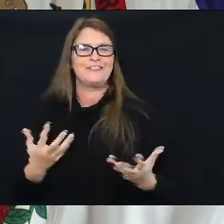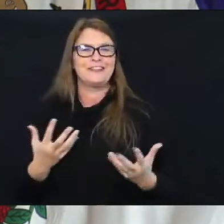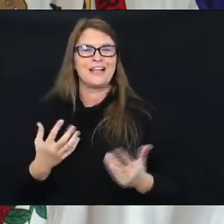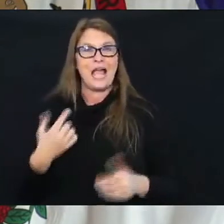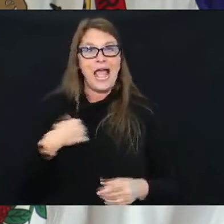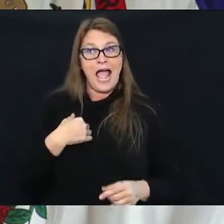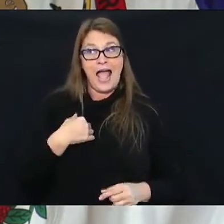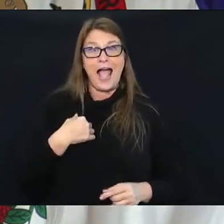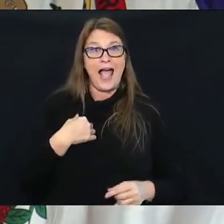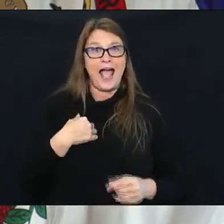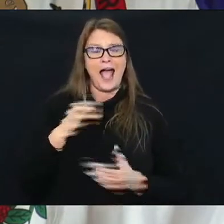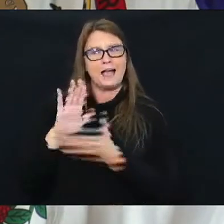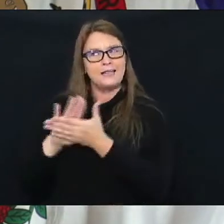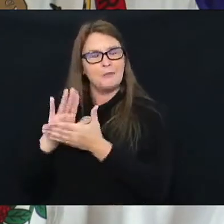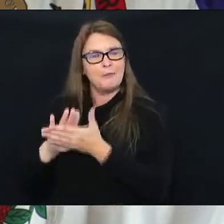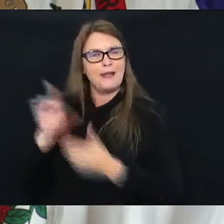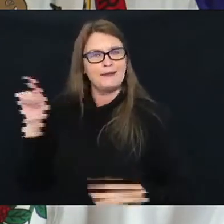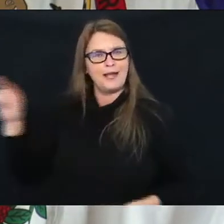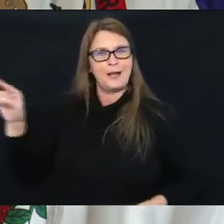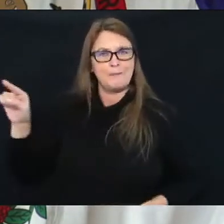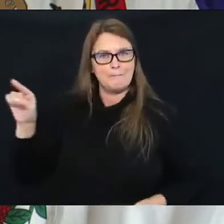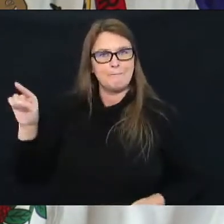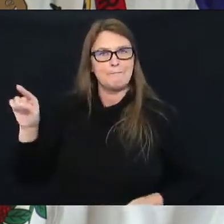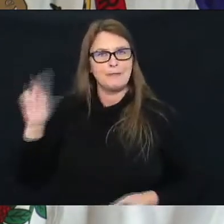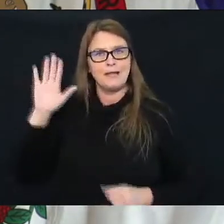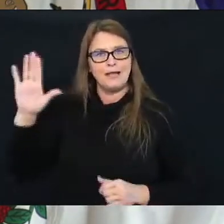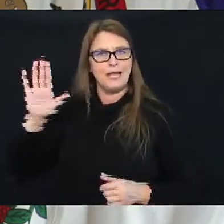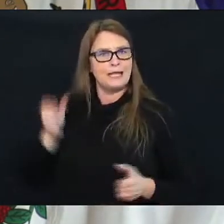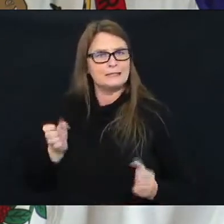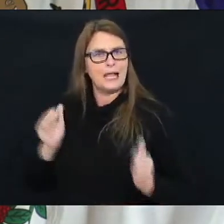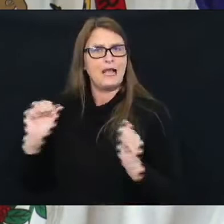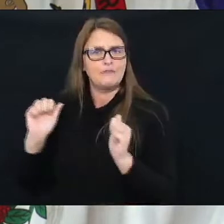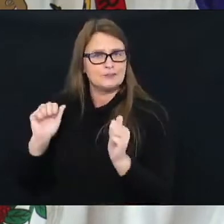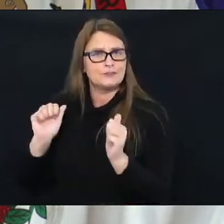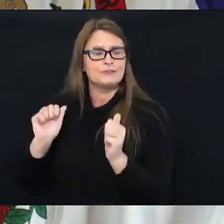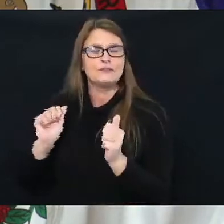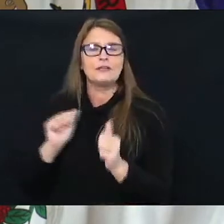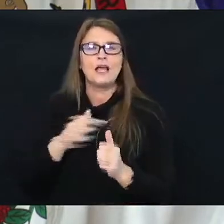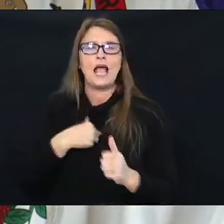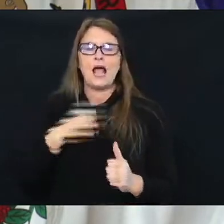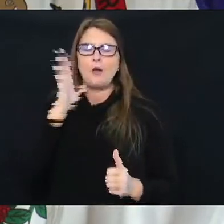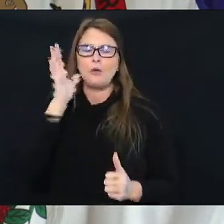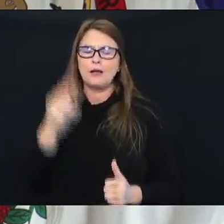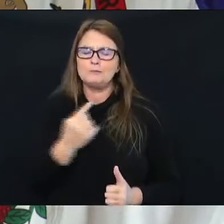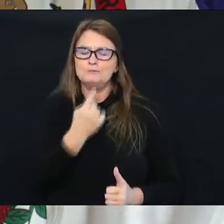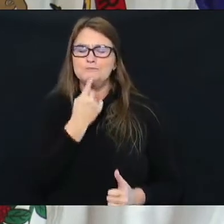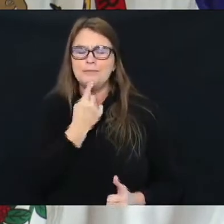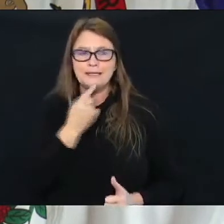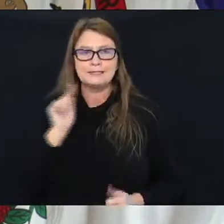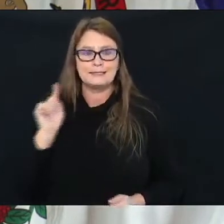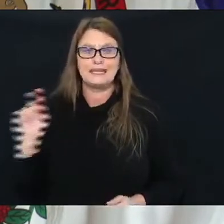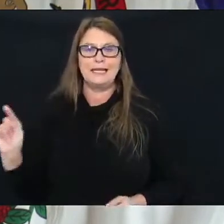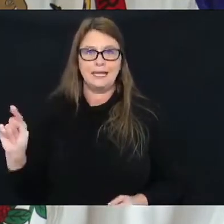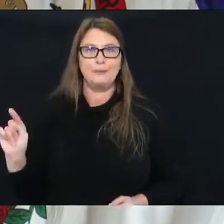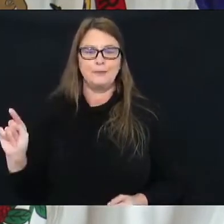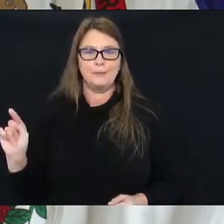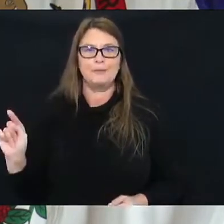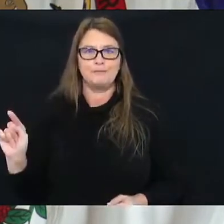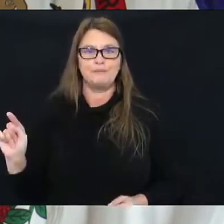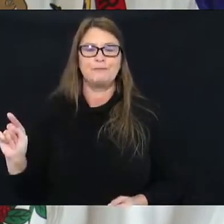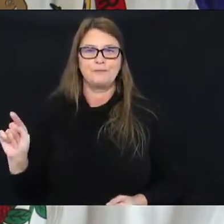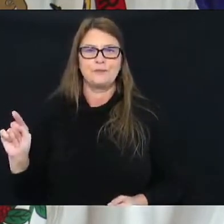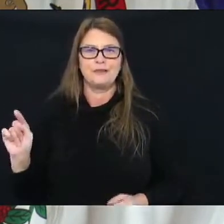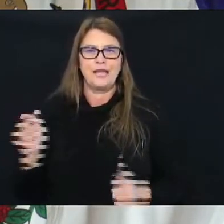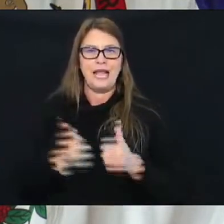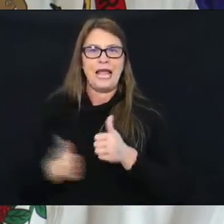I commend him and his efforts beyond belief. I'm going to miss him from the standpoint of,